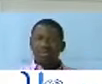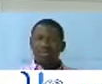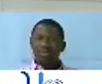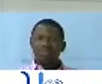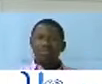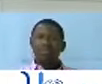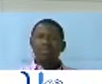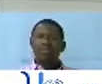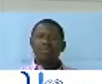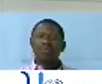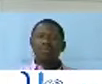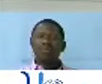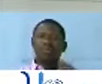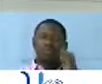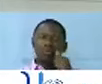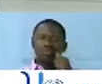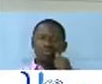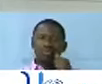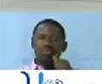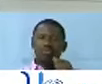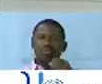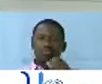coaster?